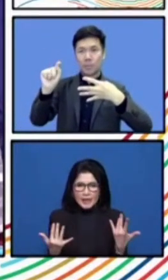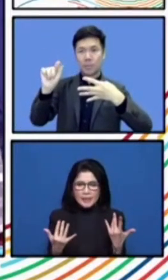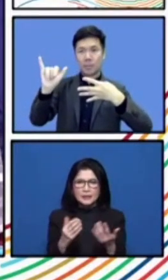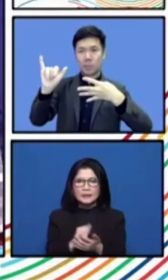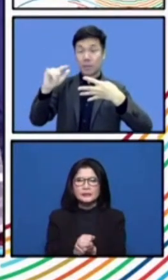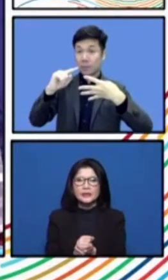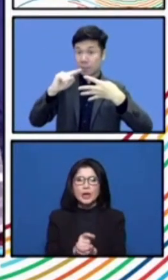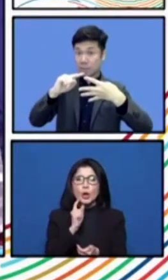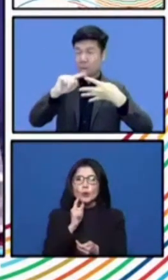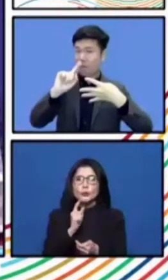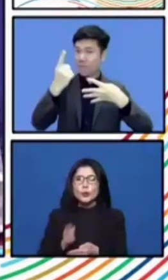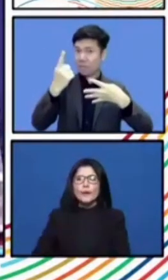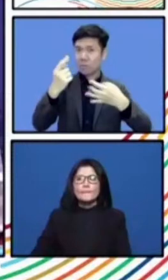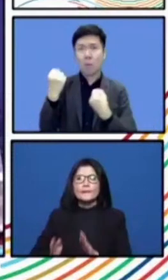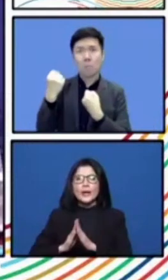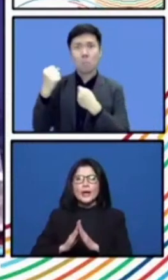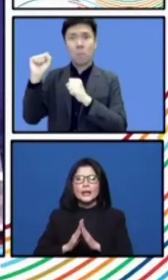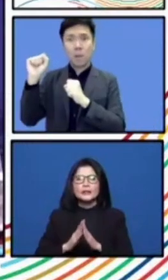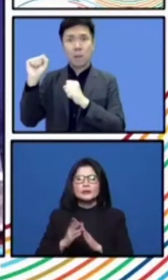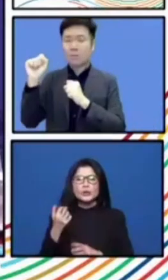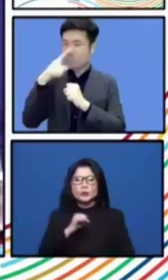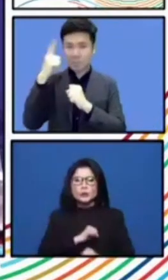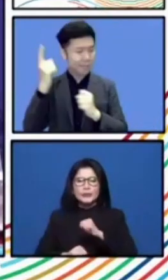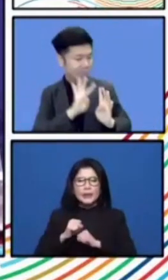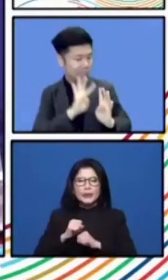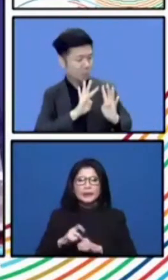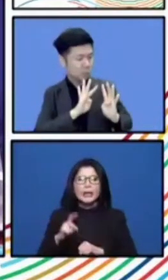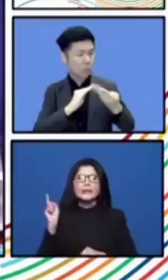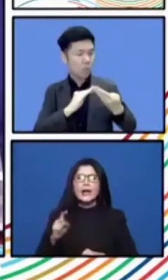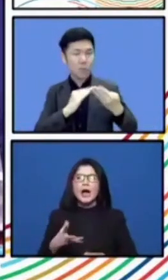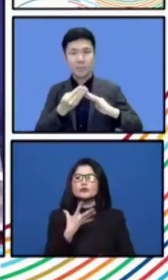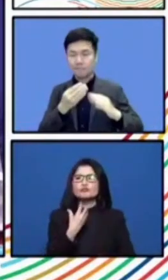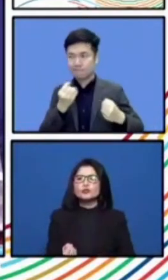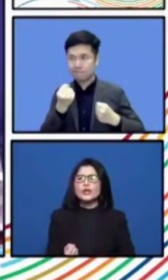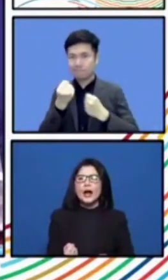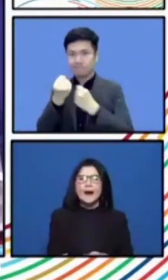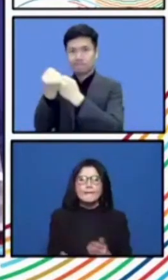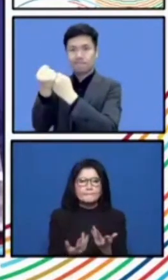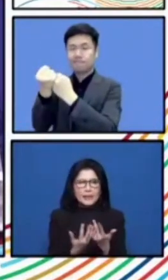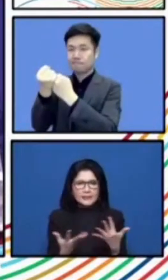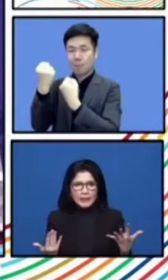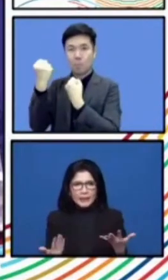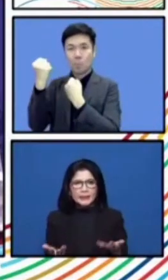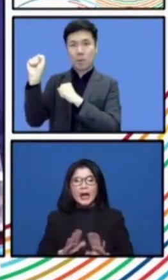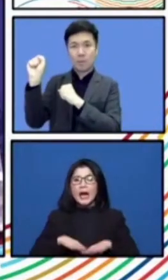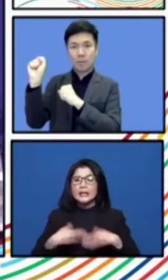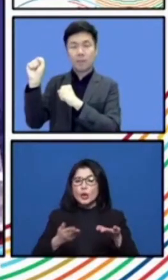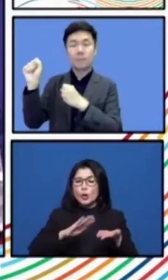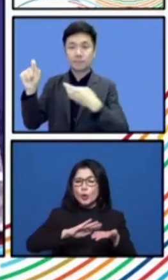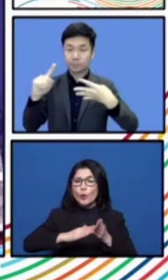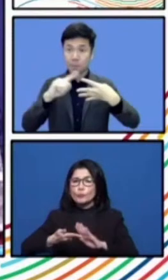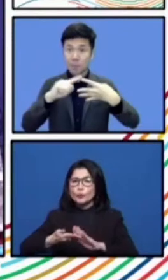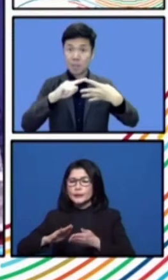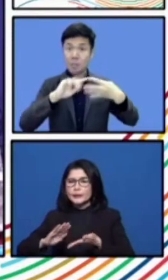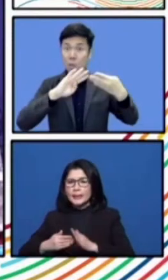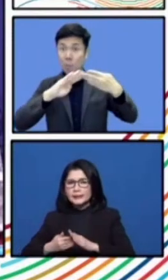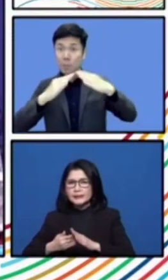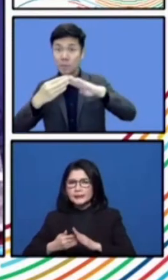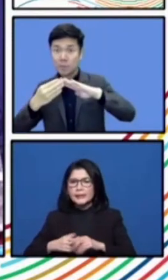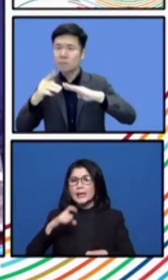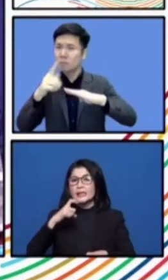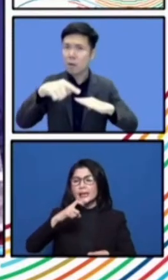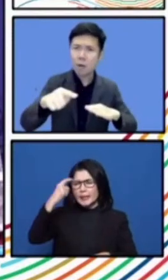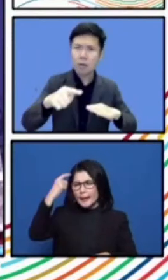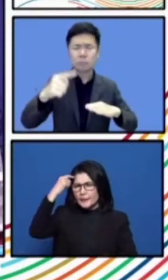be a community of people that has the same kind of thinking the same